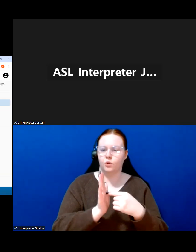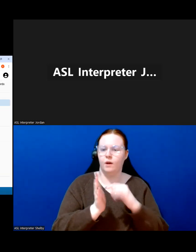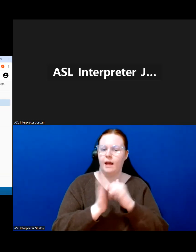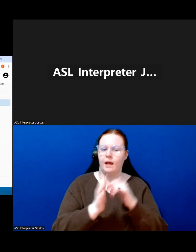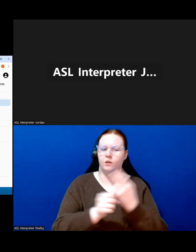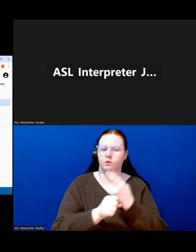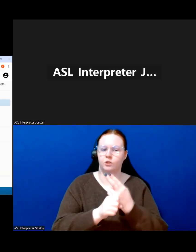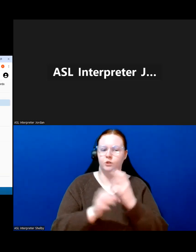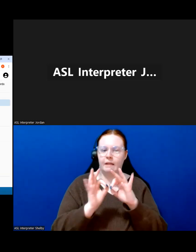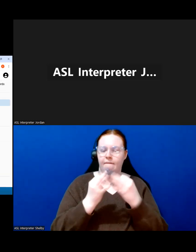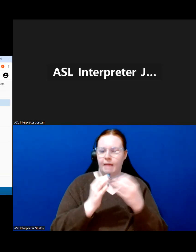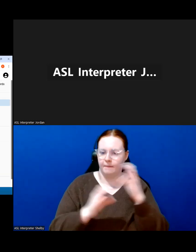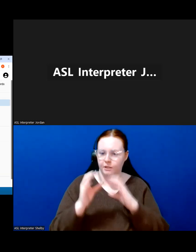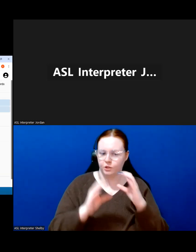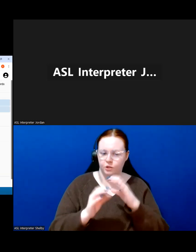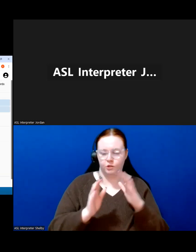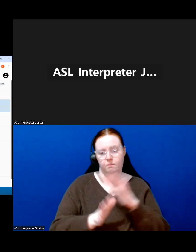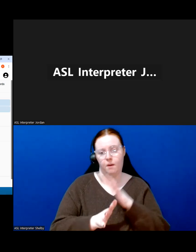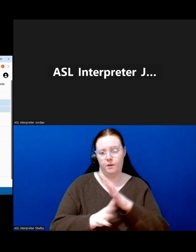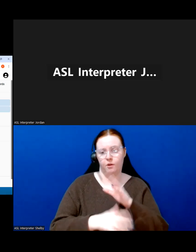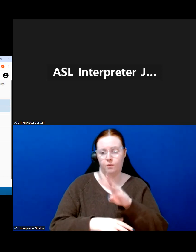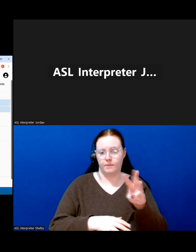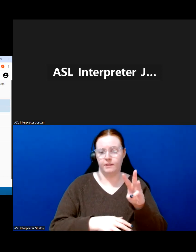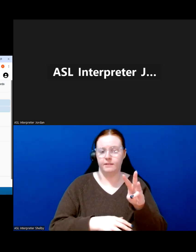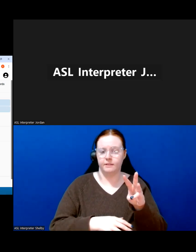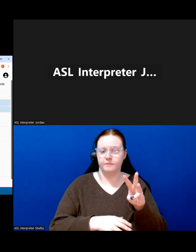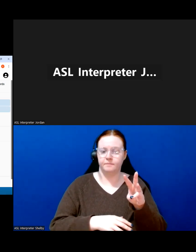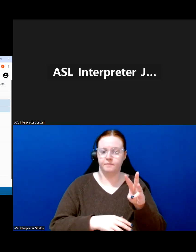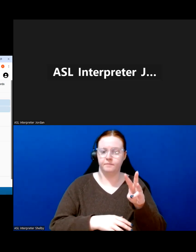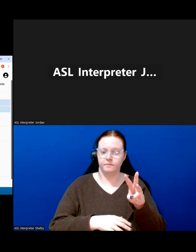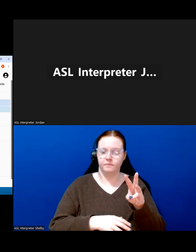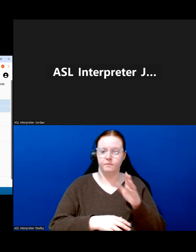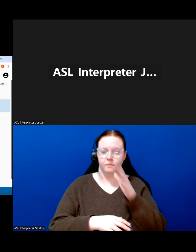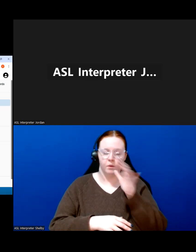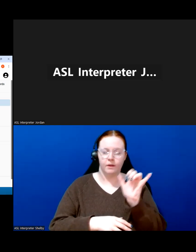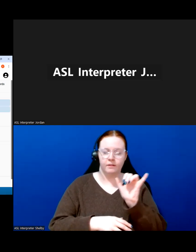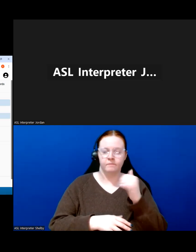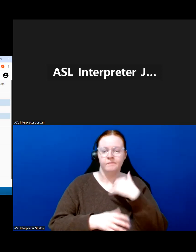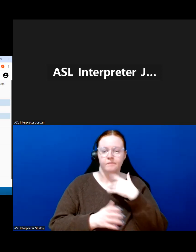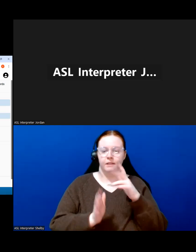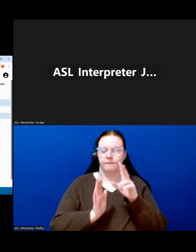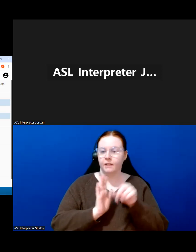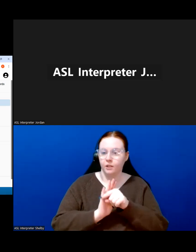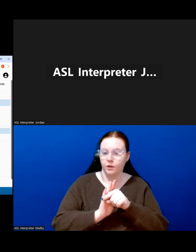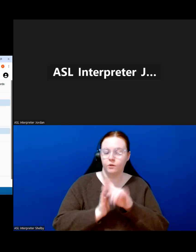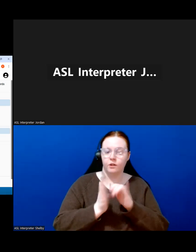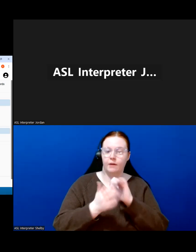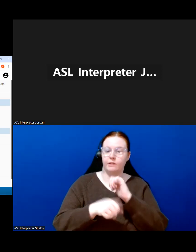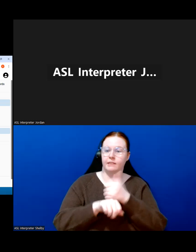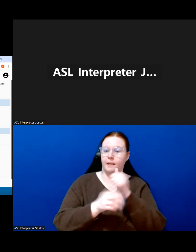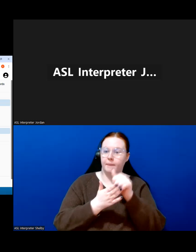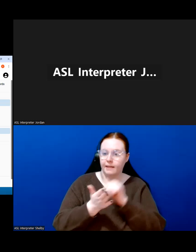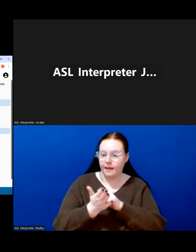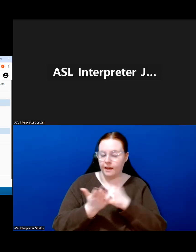website that's used for that. So it'll have like videos on creating an account, getting